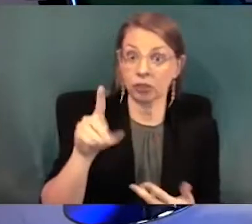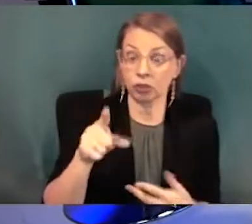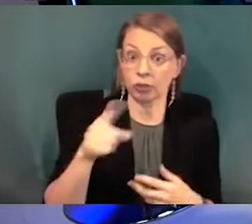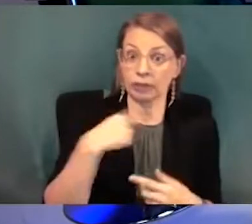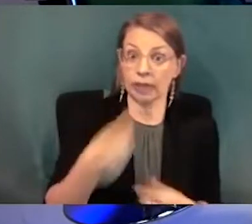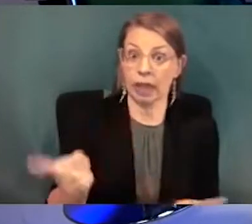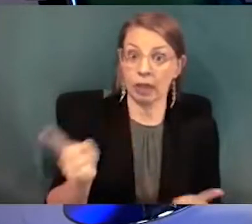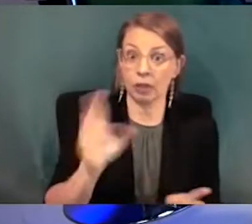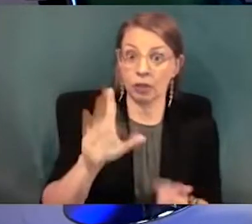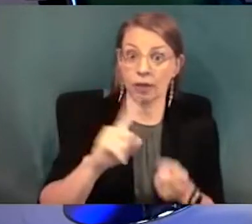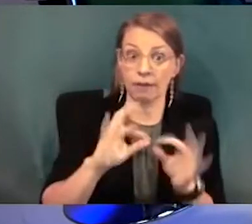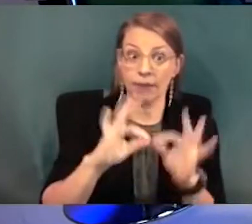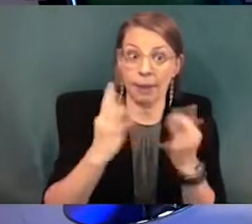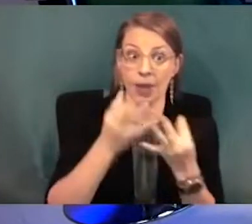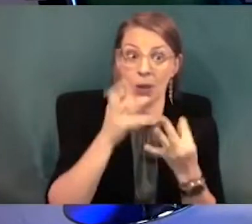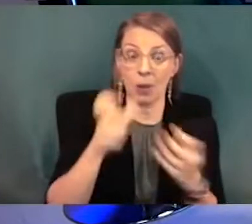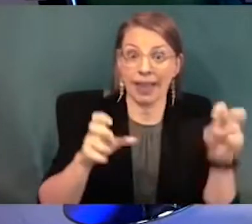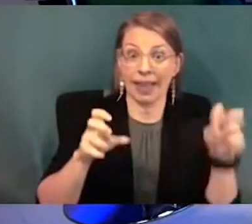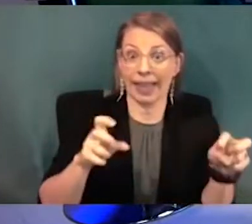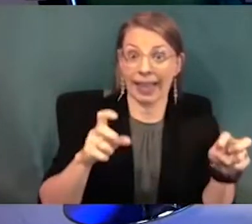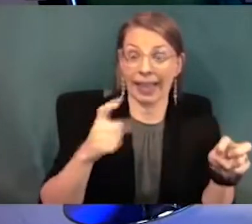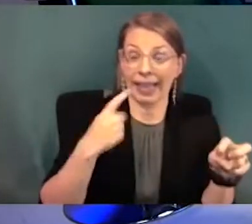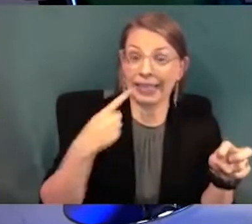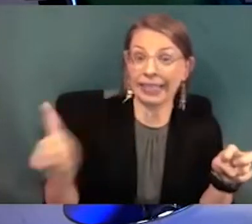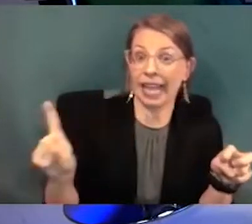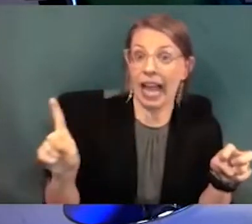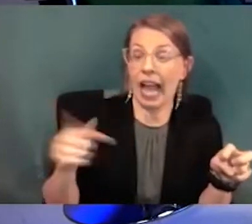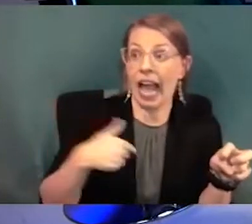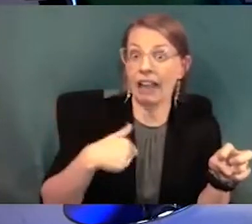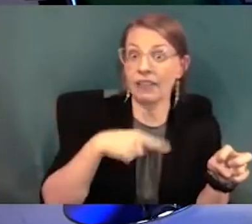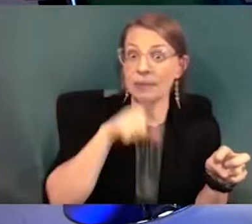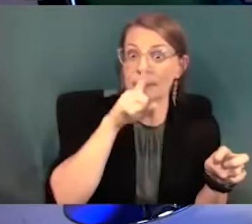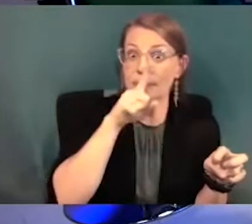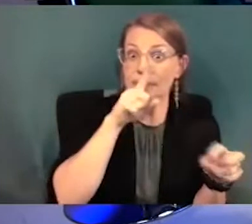that you were going to be on the program? She's like, I've told no one.